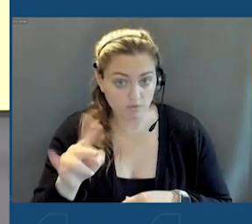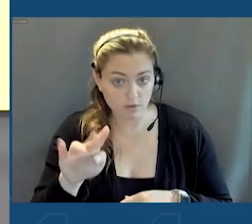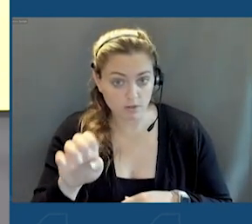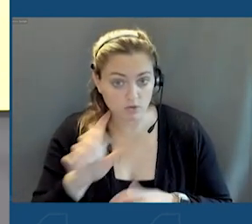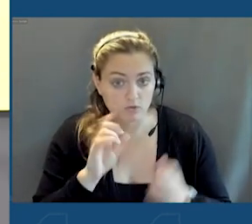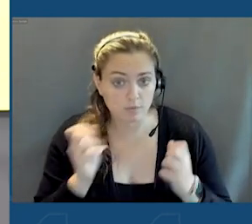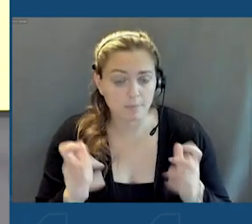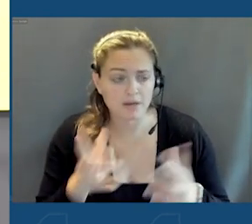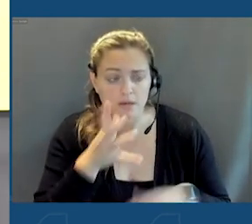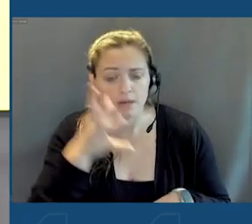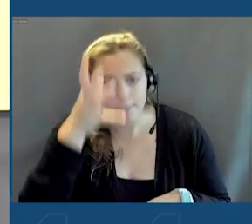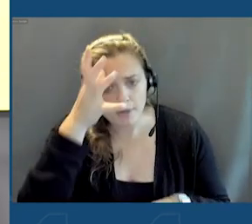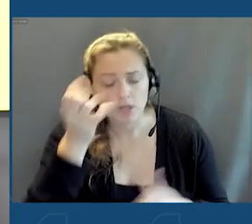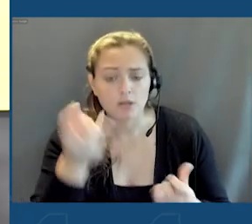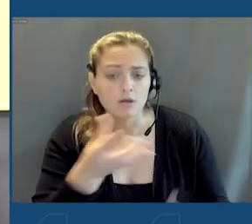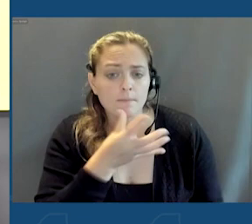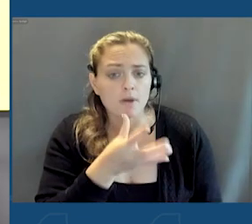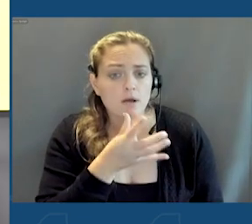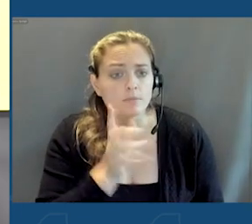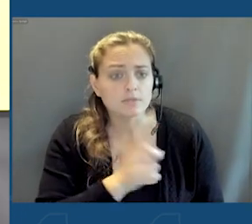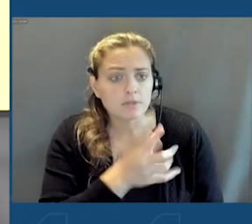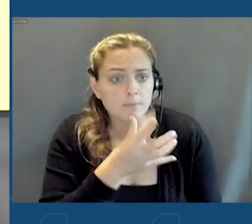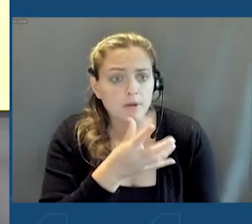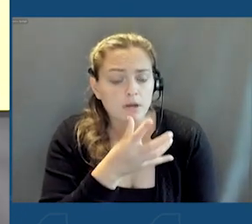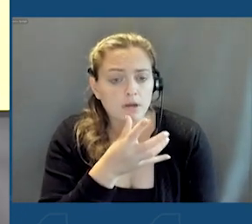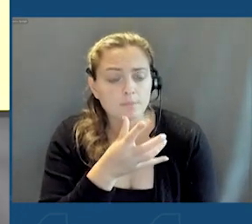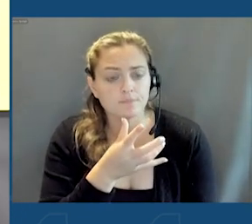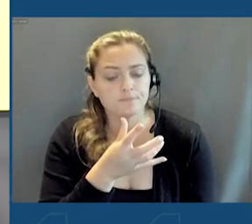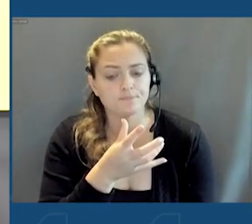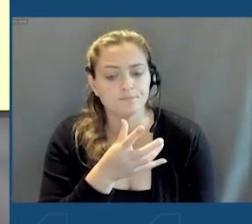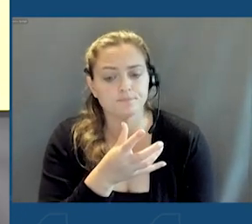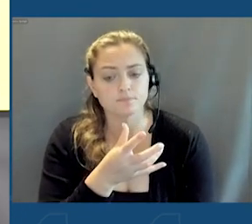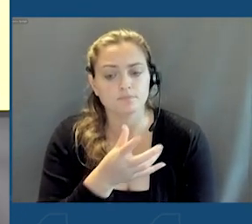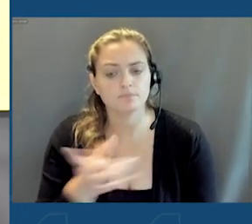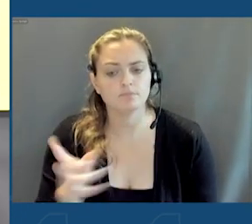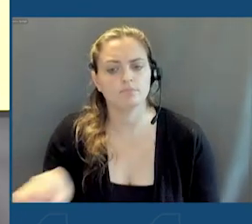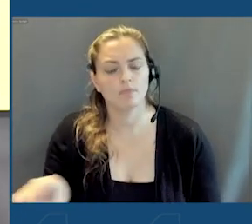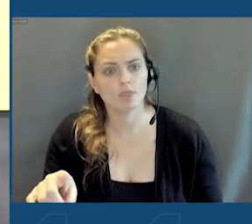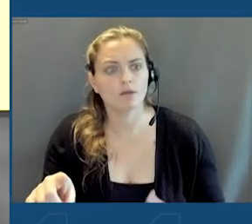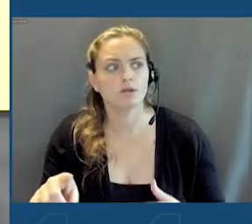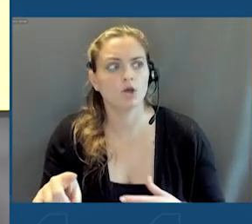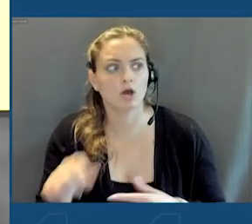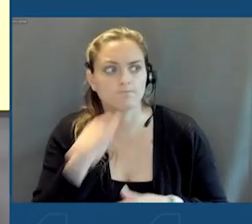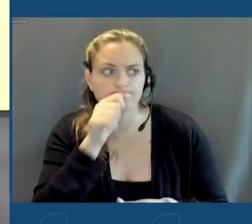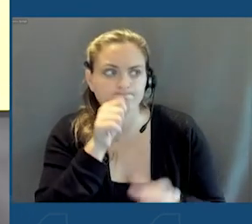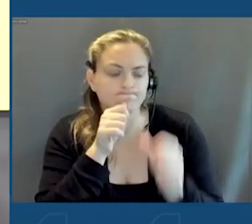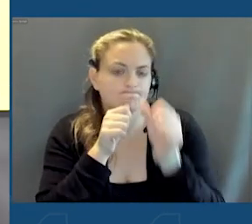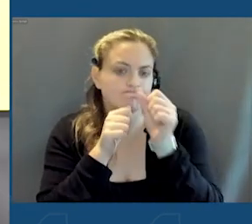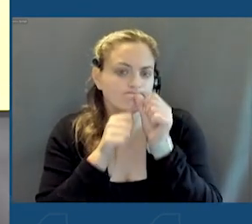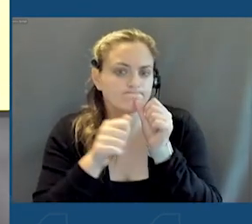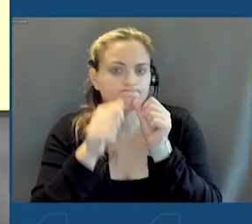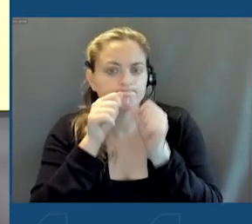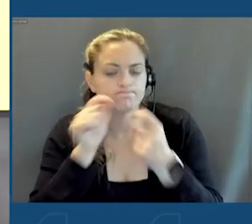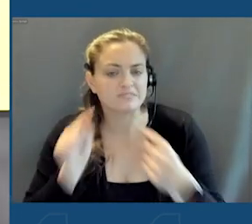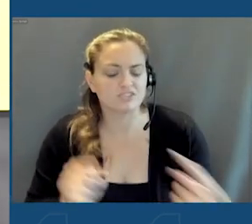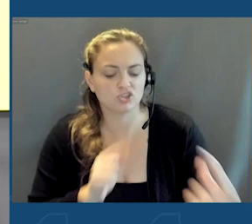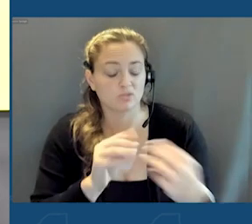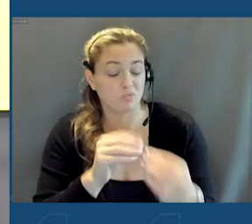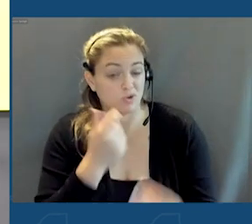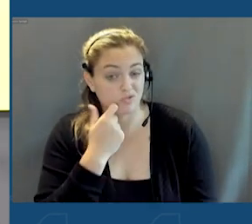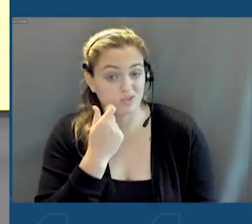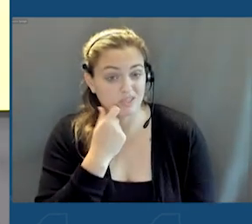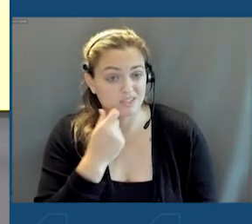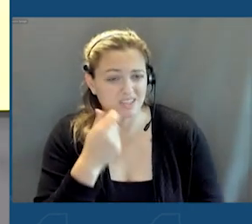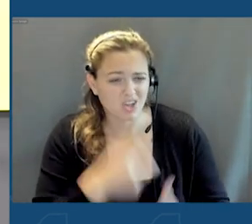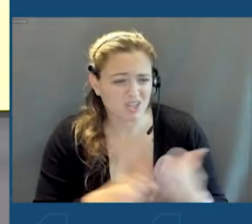lot of parents, a lot of moms, single moms many times, as I mentioned, who are going through such struggles. Even more recently, the cost